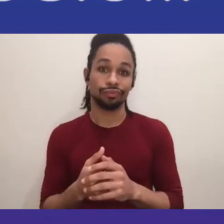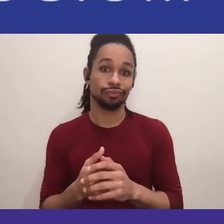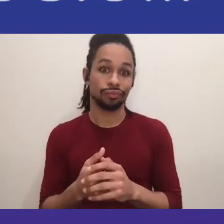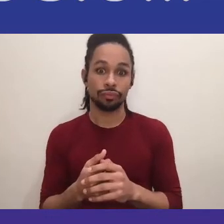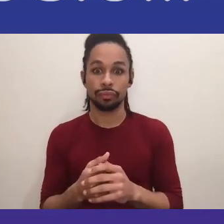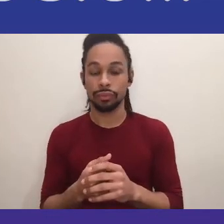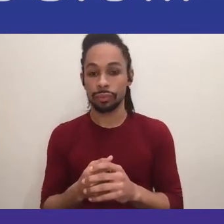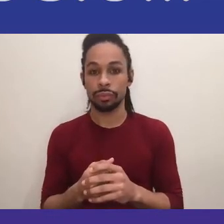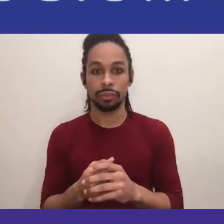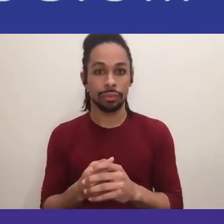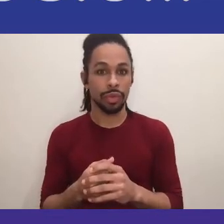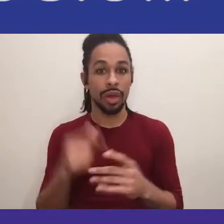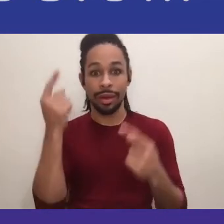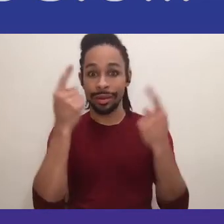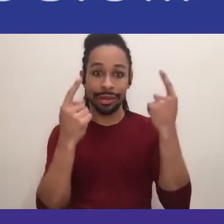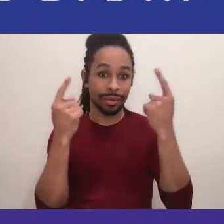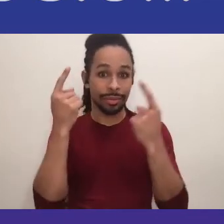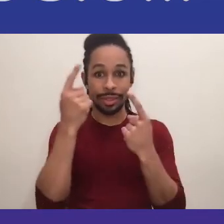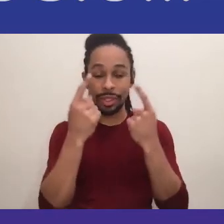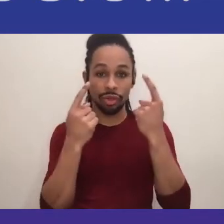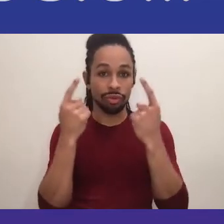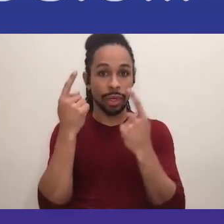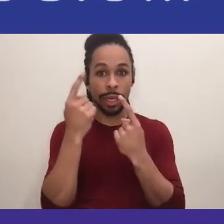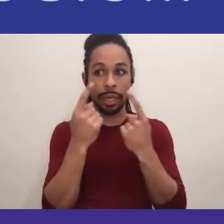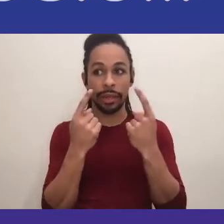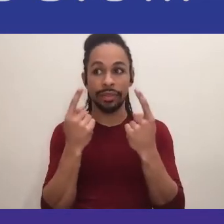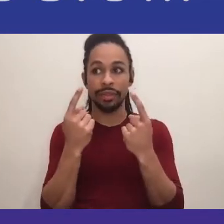know, considering the